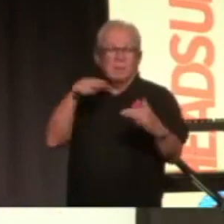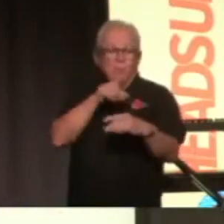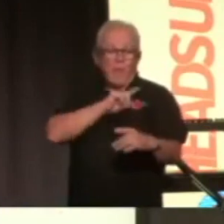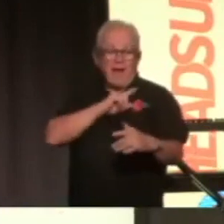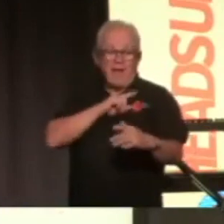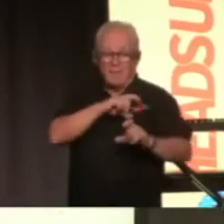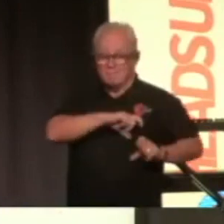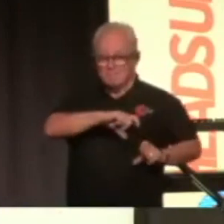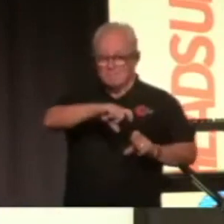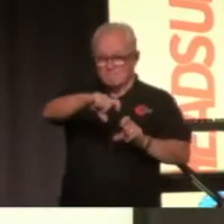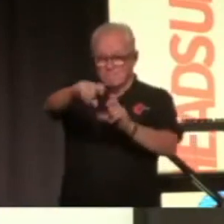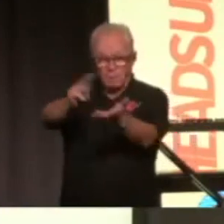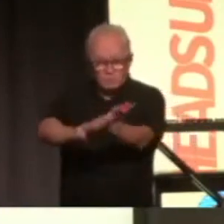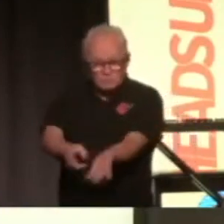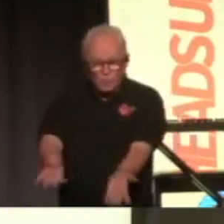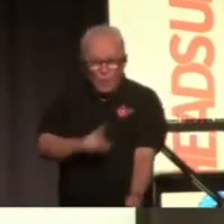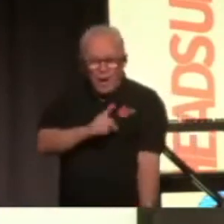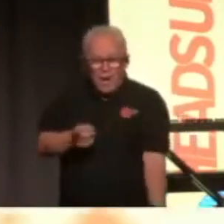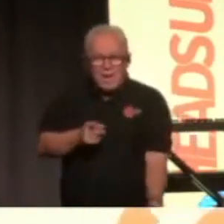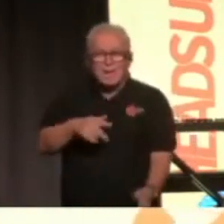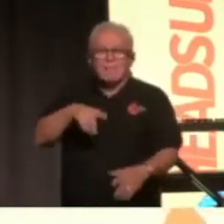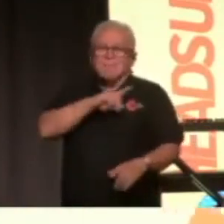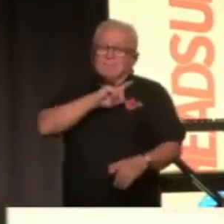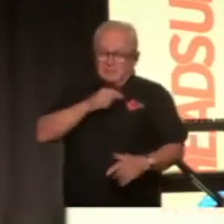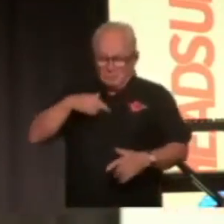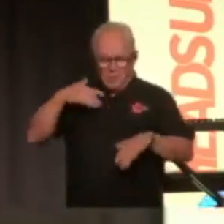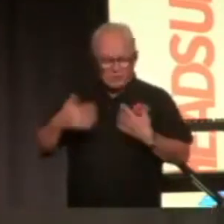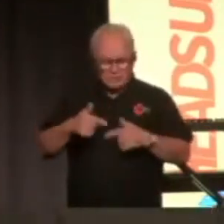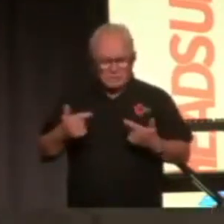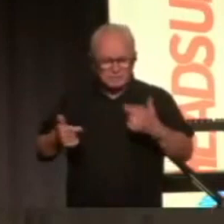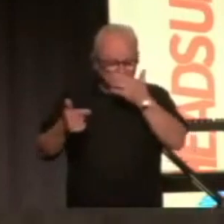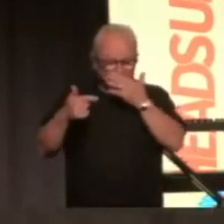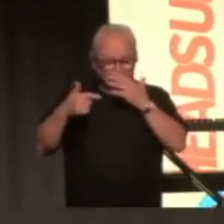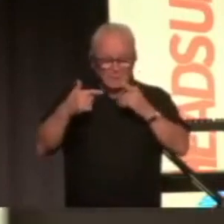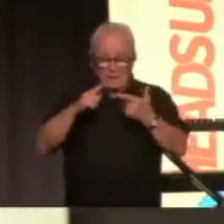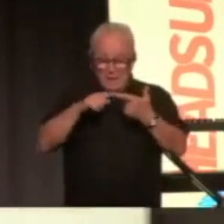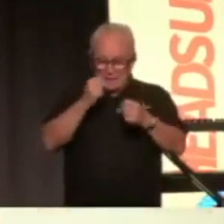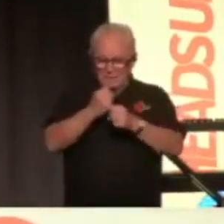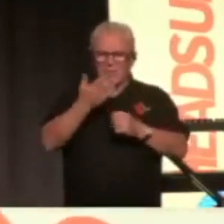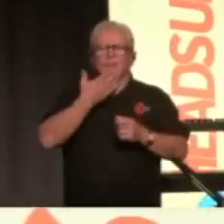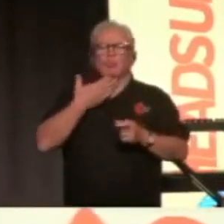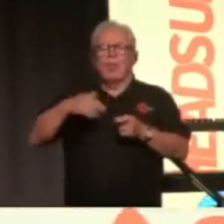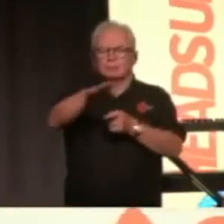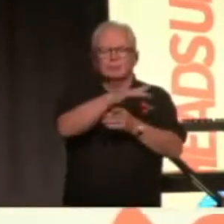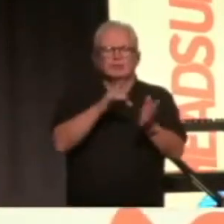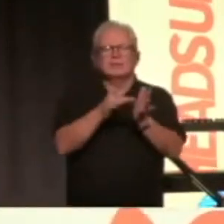Not one time in the wilderness when the devil was tempting Jesus, did you hear Jesus go,